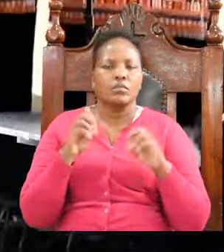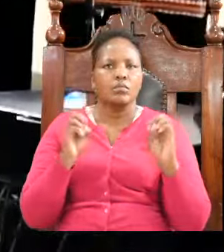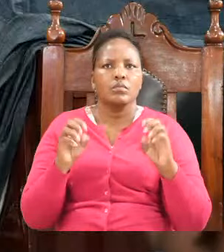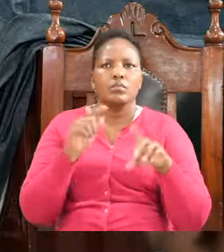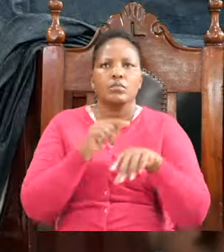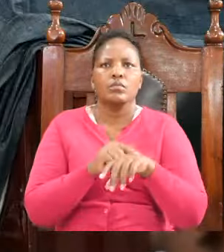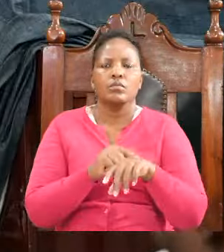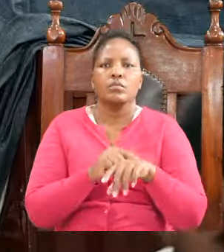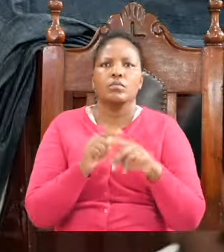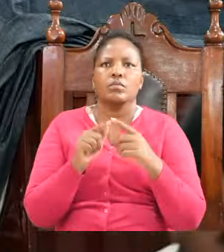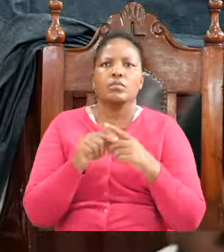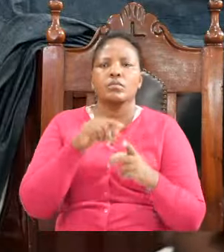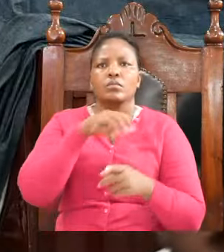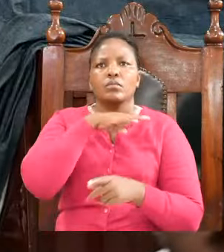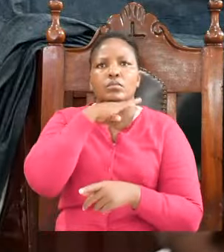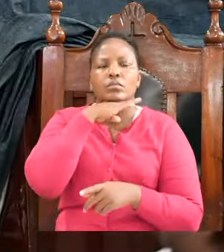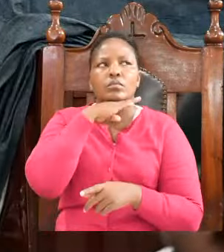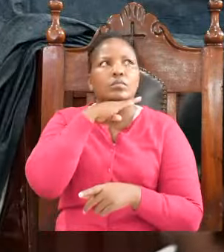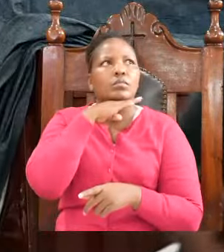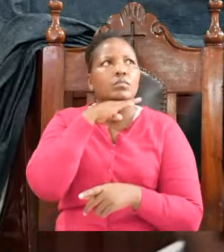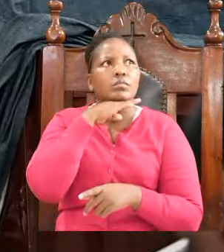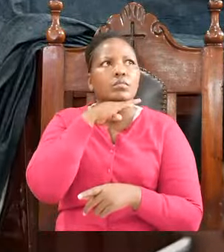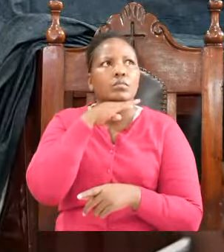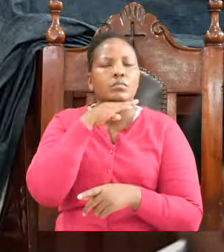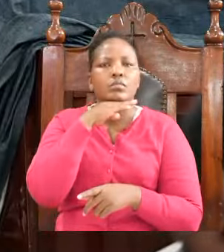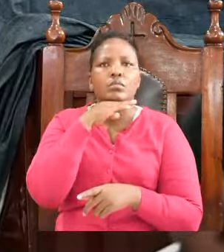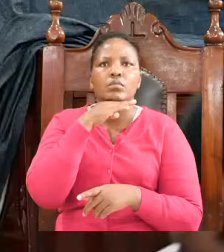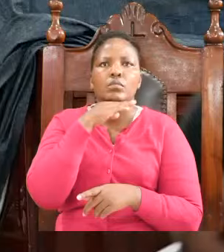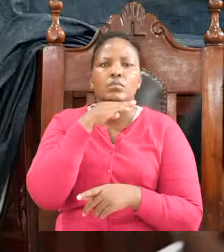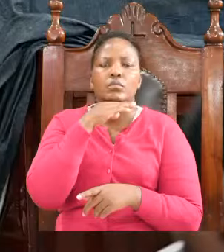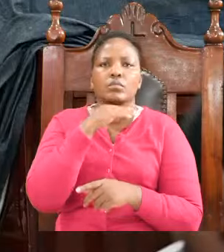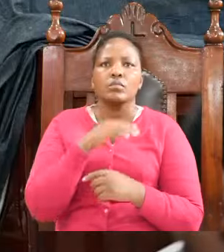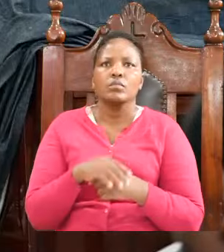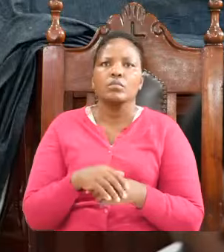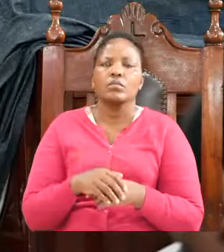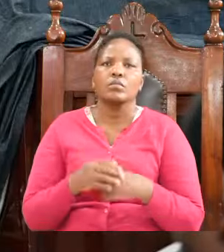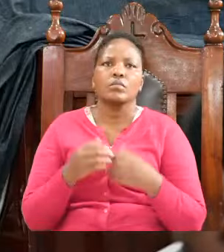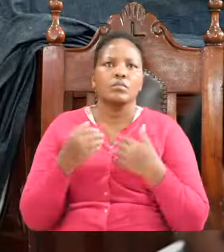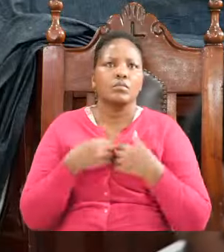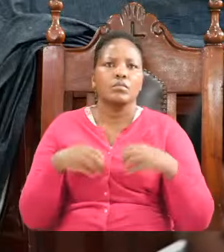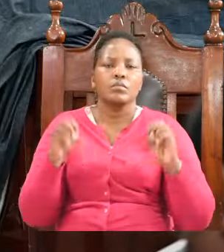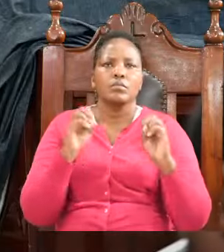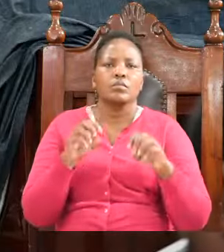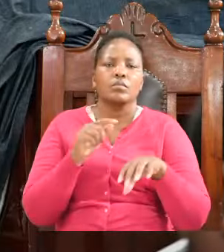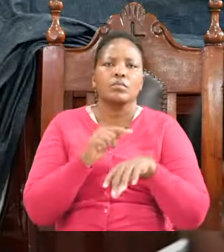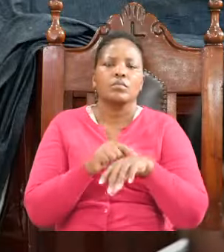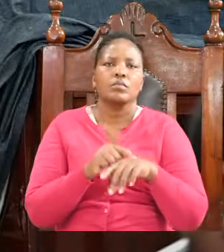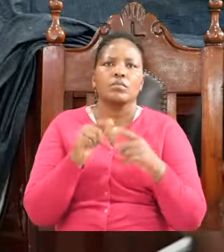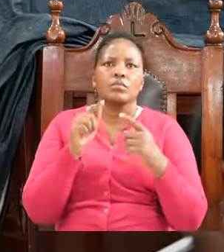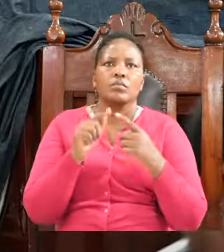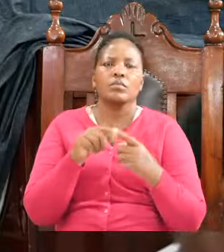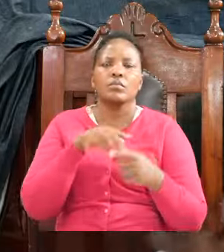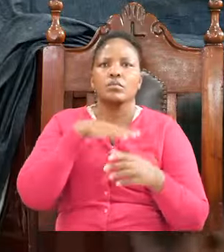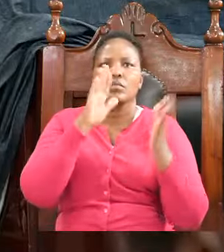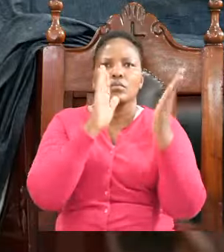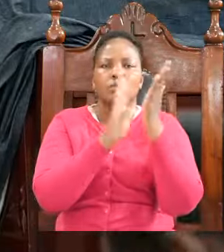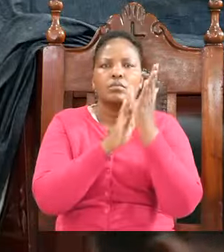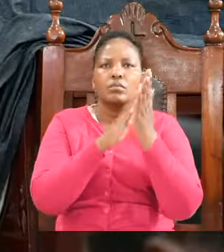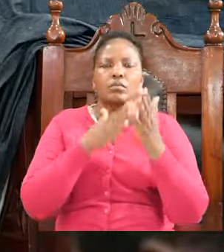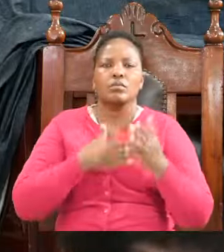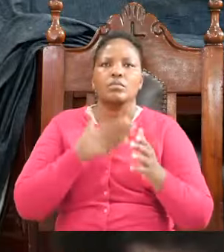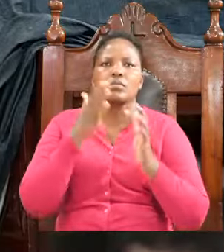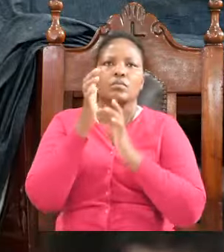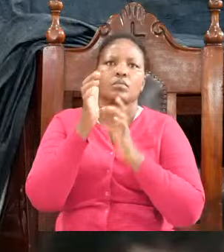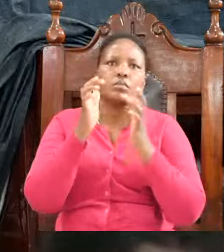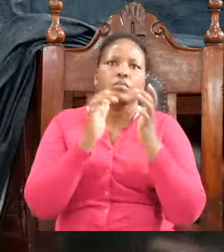And God time to die. Now won't you get out of my way? Let me praise my